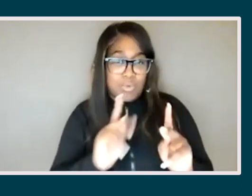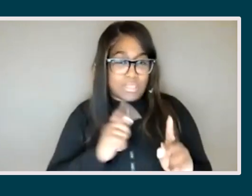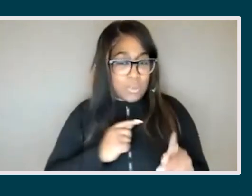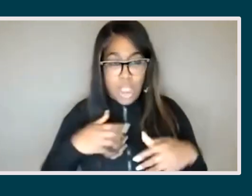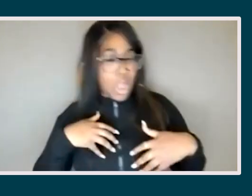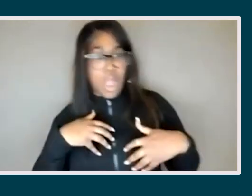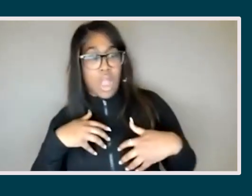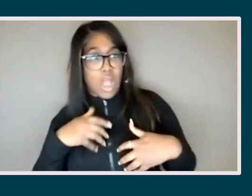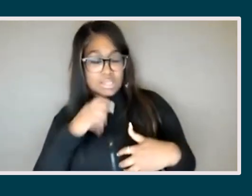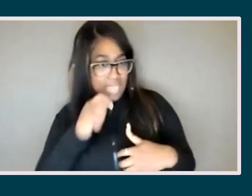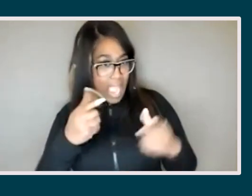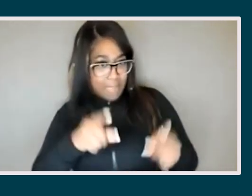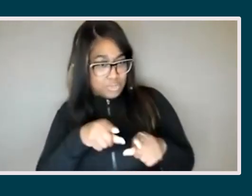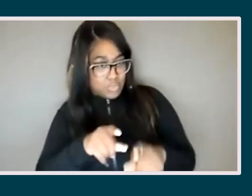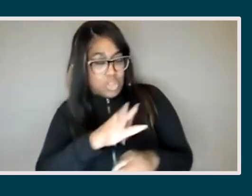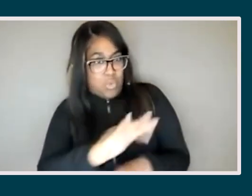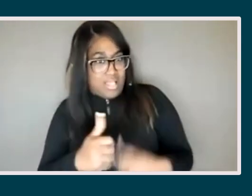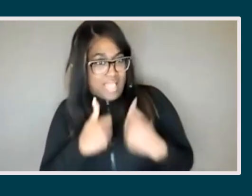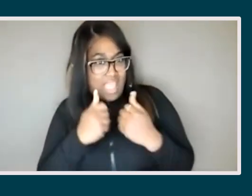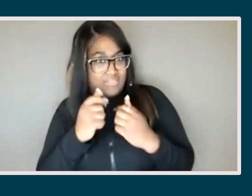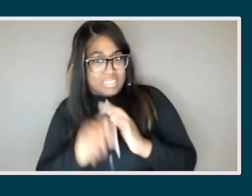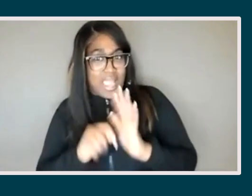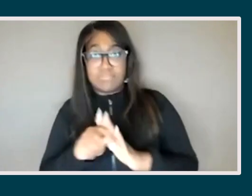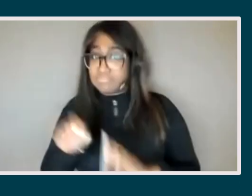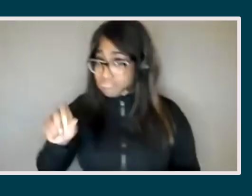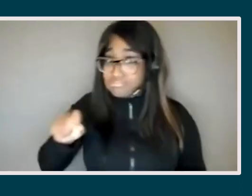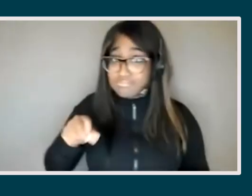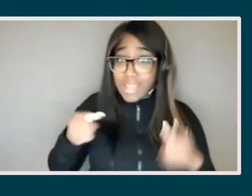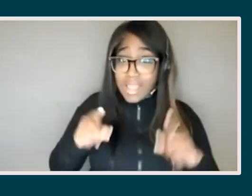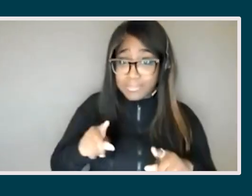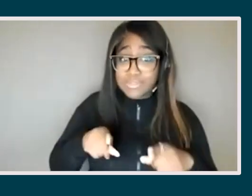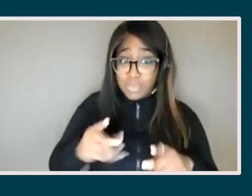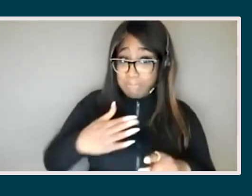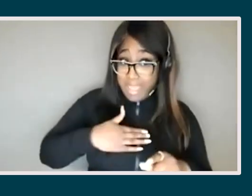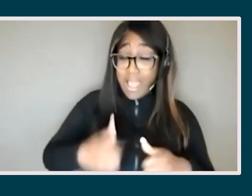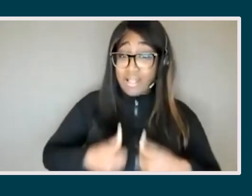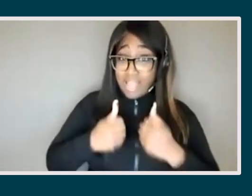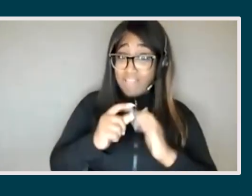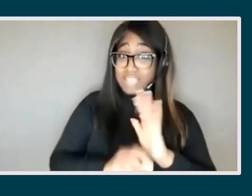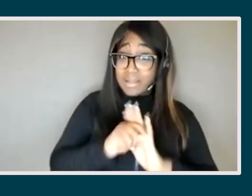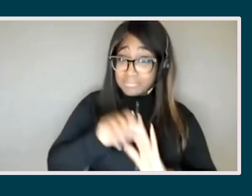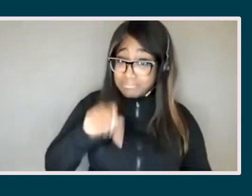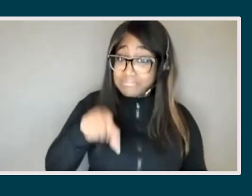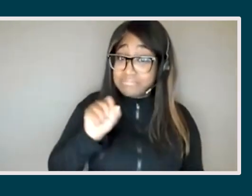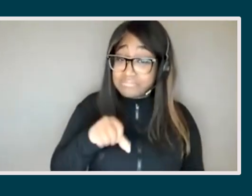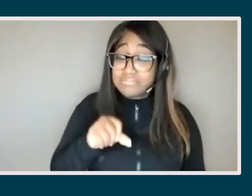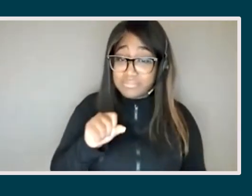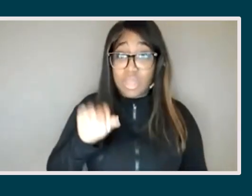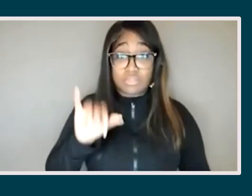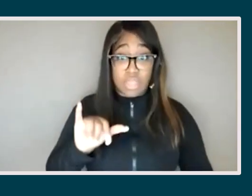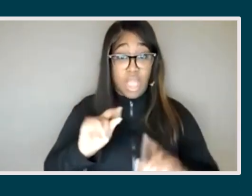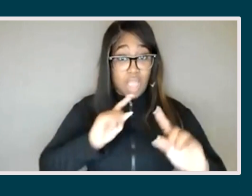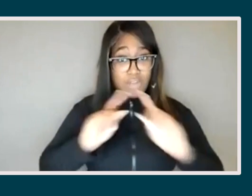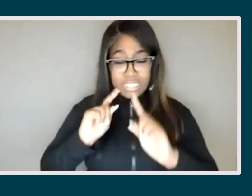your lifetime. I mean, that happened in my lifetime. And those conversations help